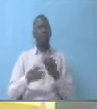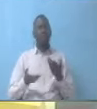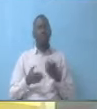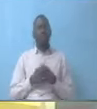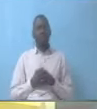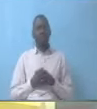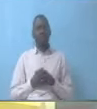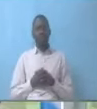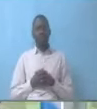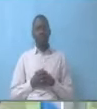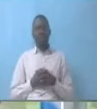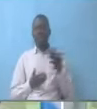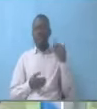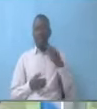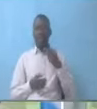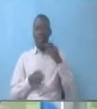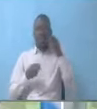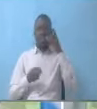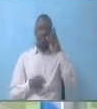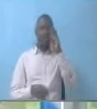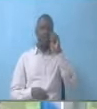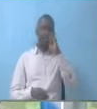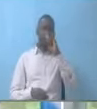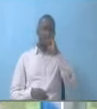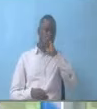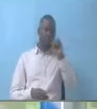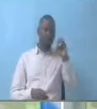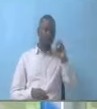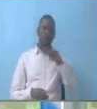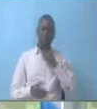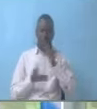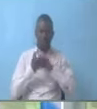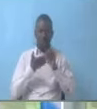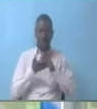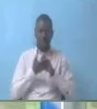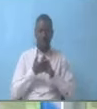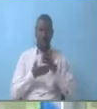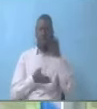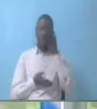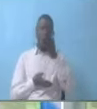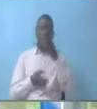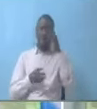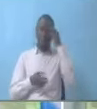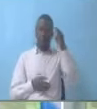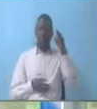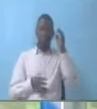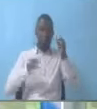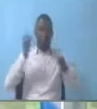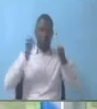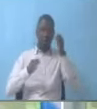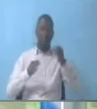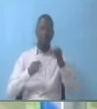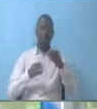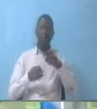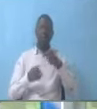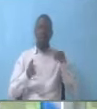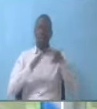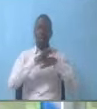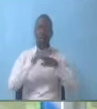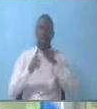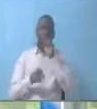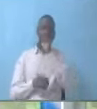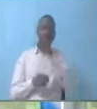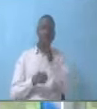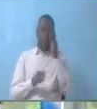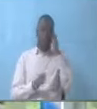1994. And it was written at the Ministry of Justice under your direction and supervision with the full knowledge